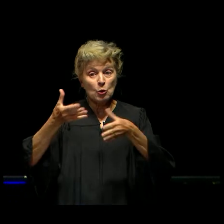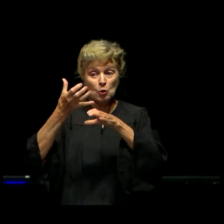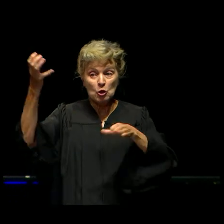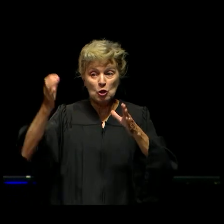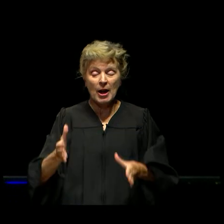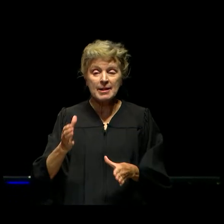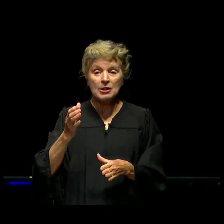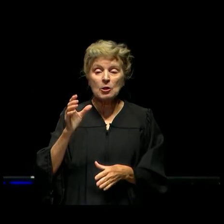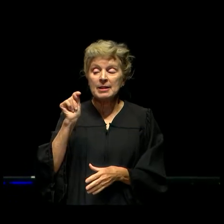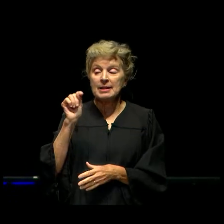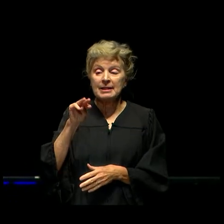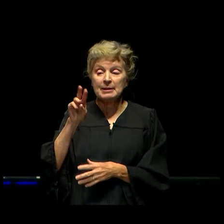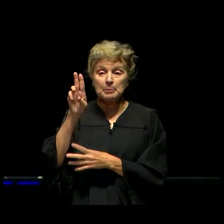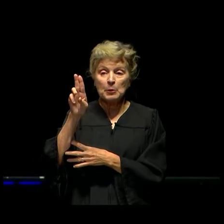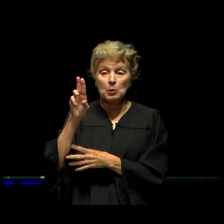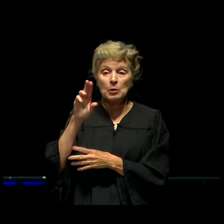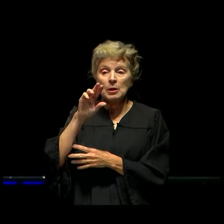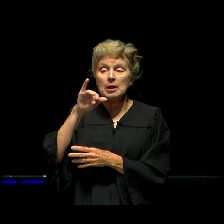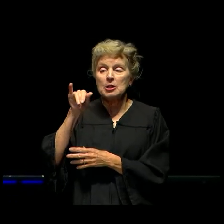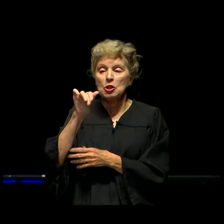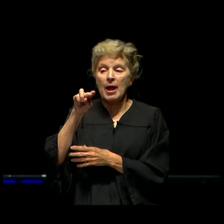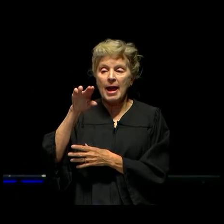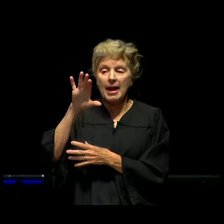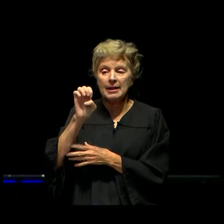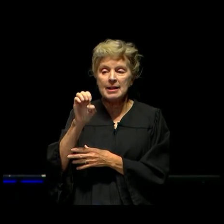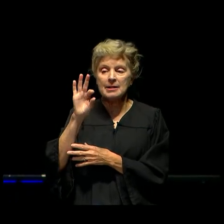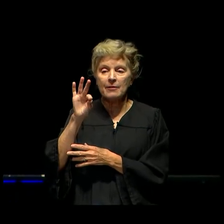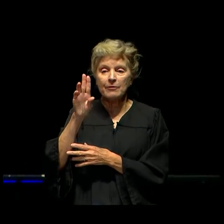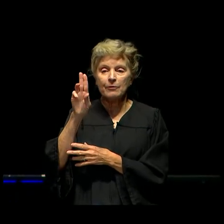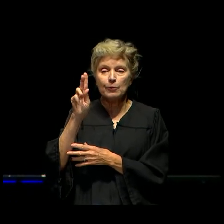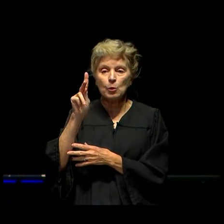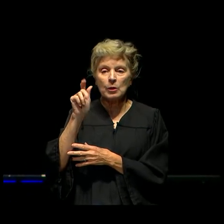Toronto Metropolitan University, Janice Fukakusa.